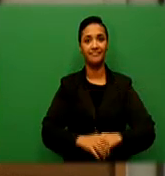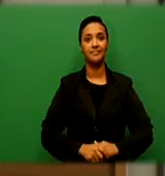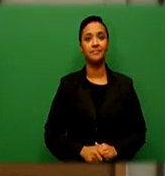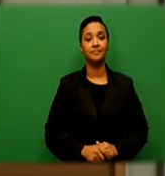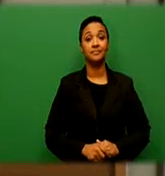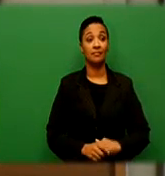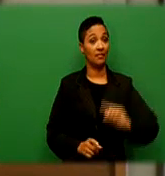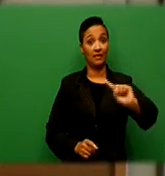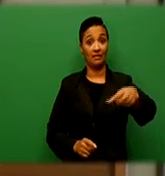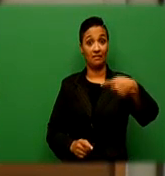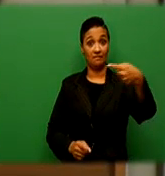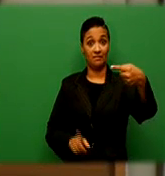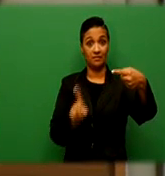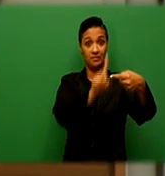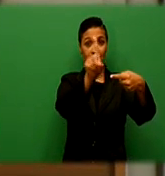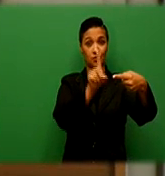Let's start with the